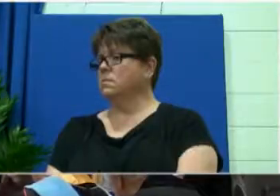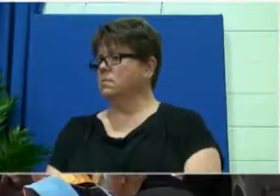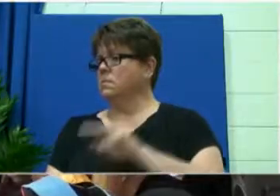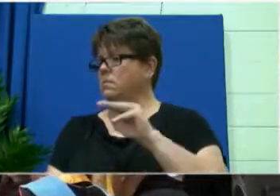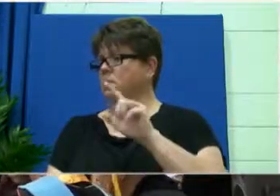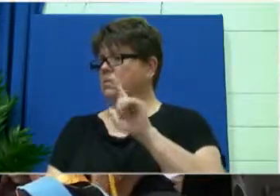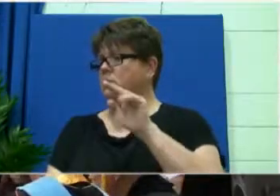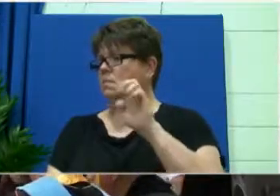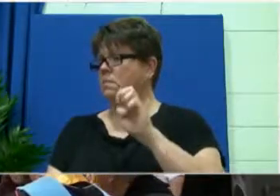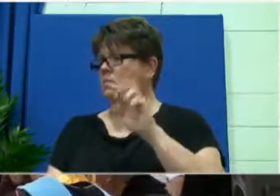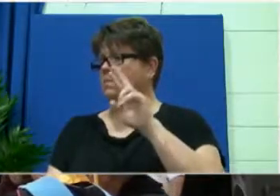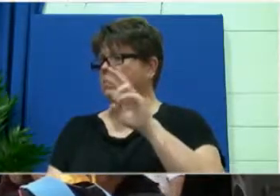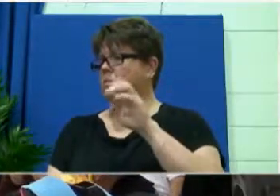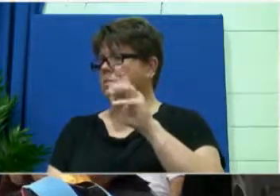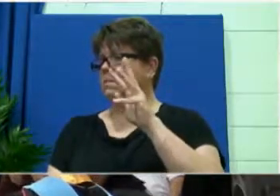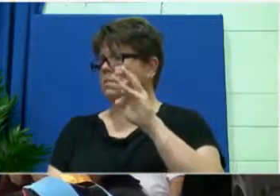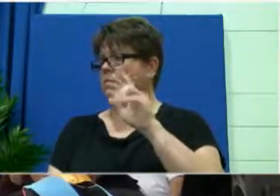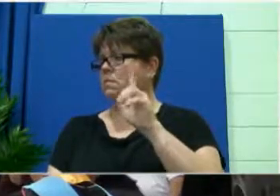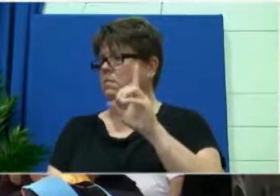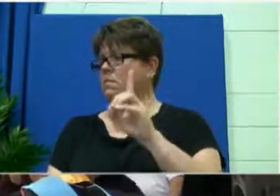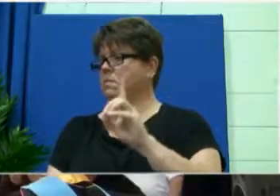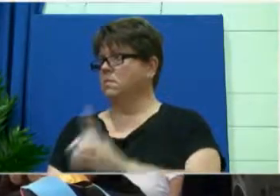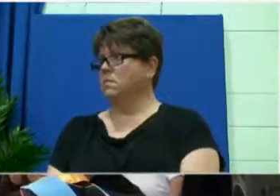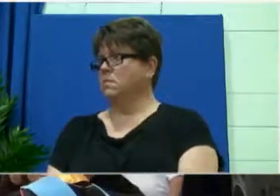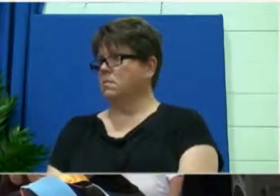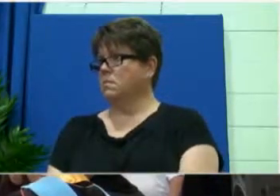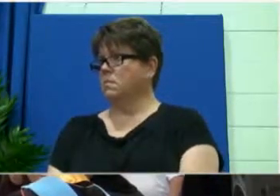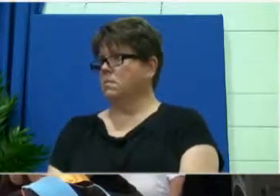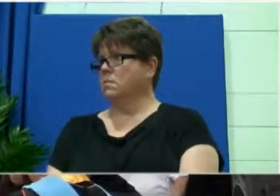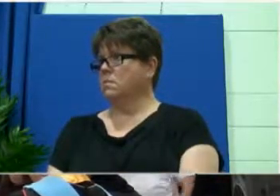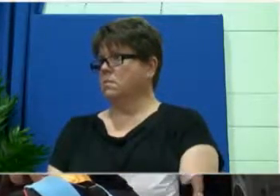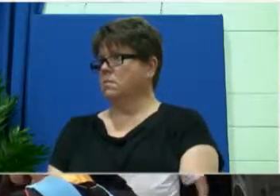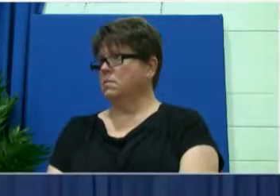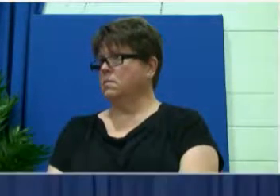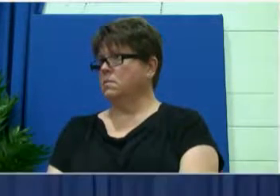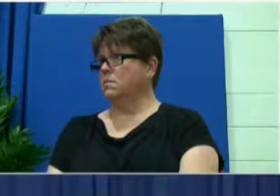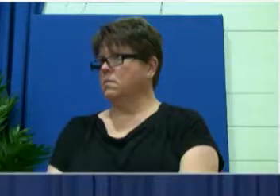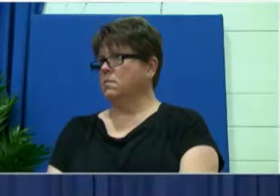Melanie Ann Rodewald, Phi Theta Kappa, Certificate in Dental Assisting.